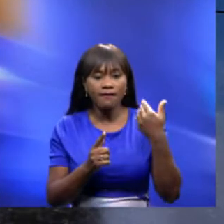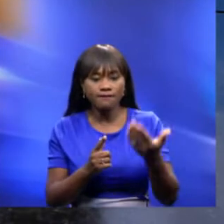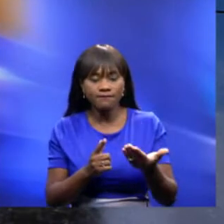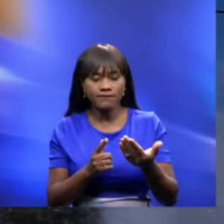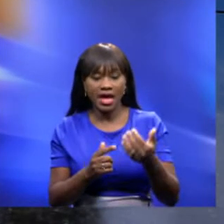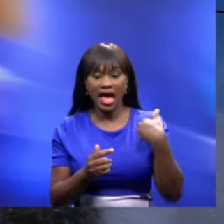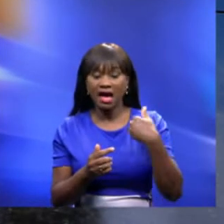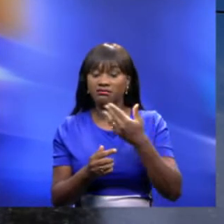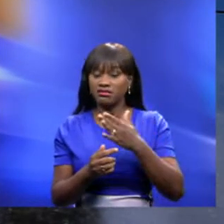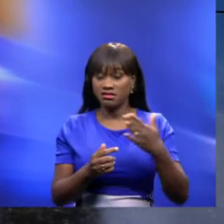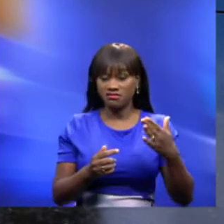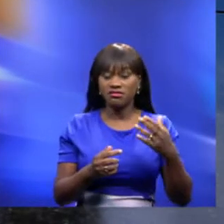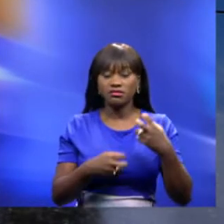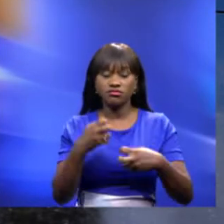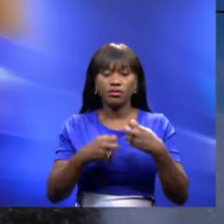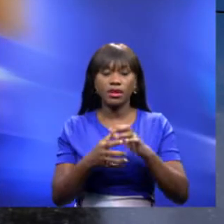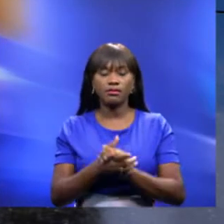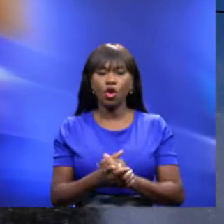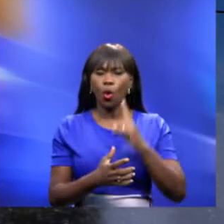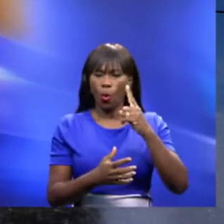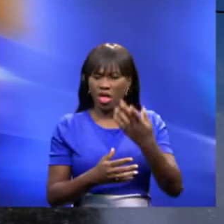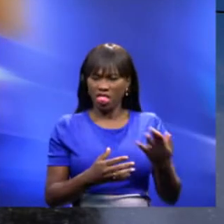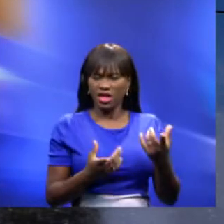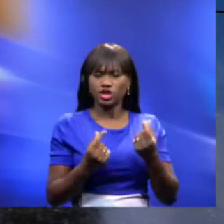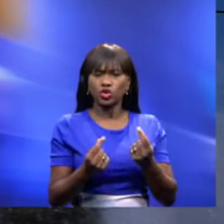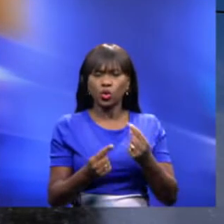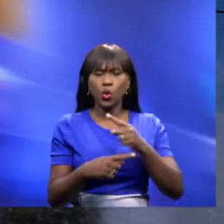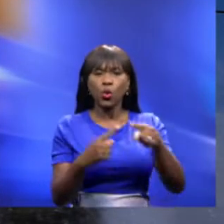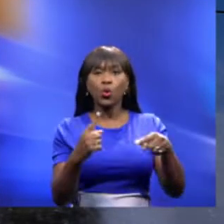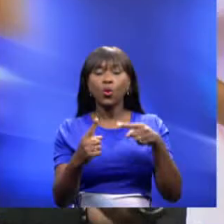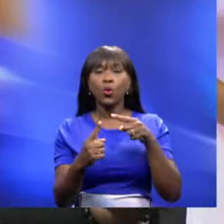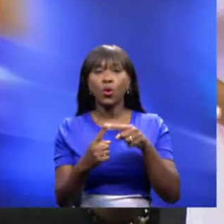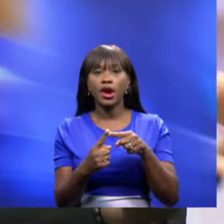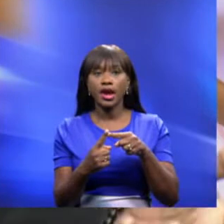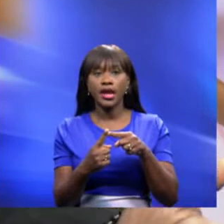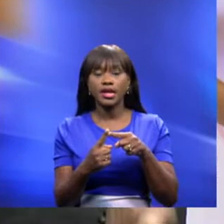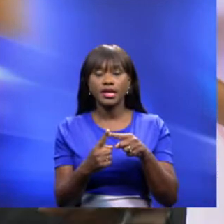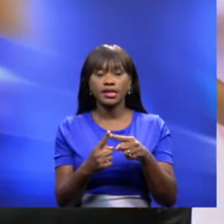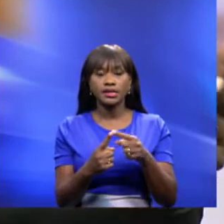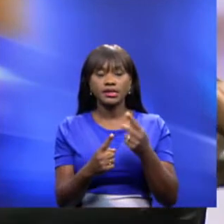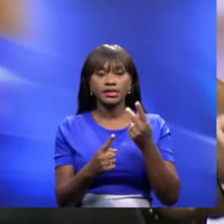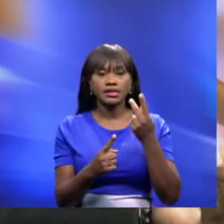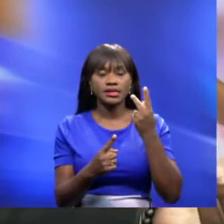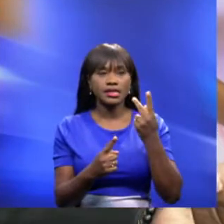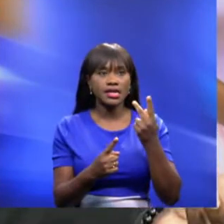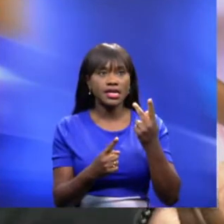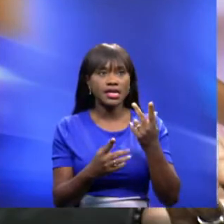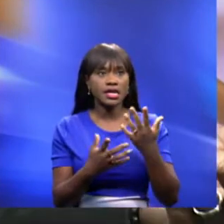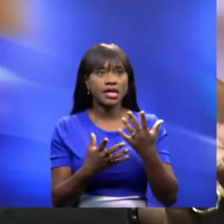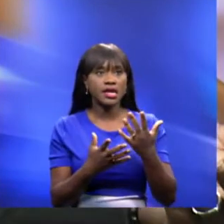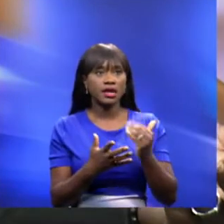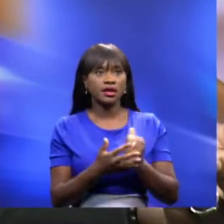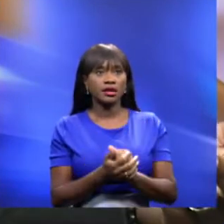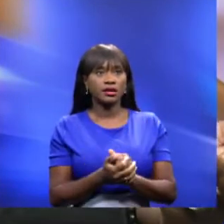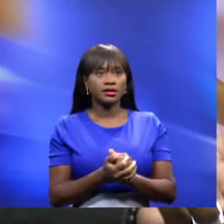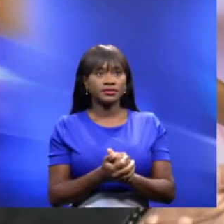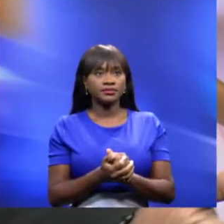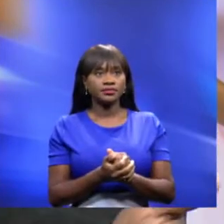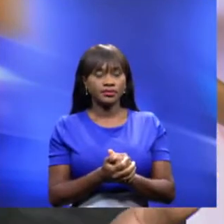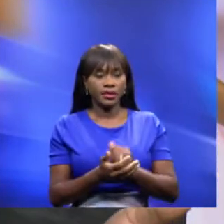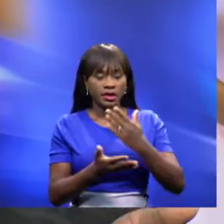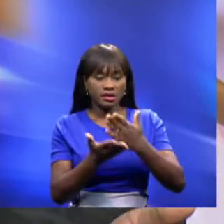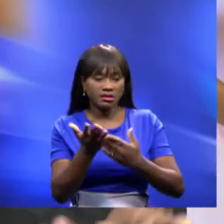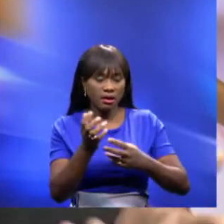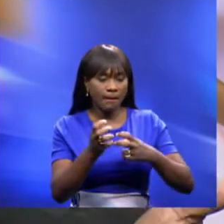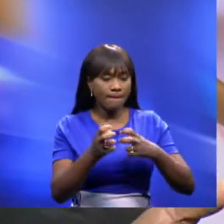number of cases. So one of the proactive things that we did when we found out that there were vulnerabilities in some of the devices